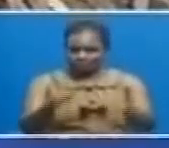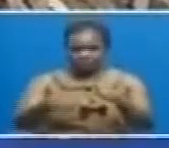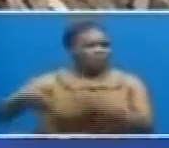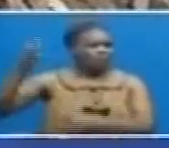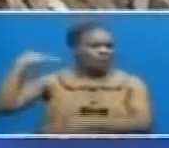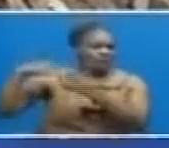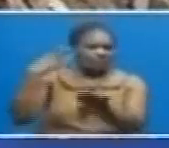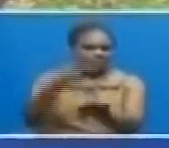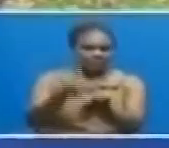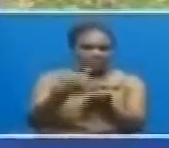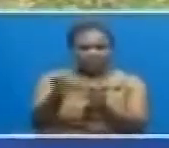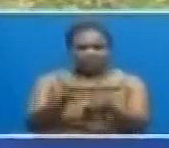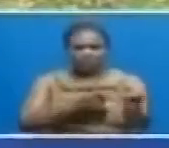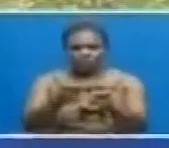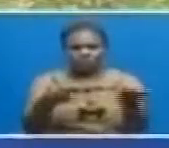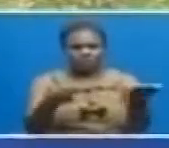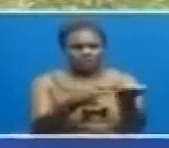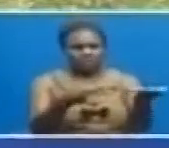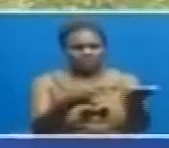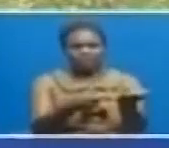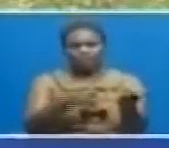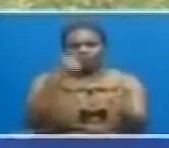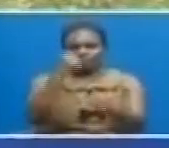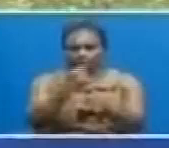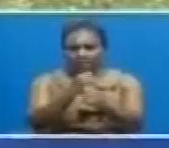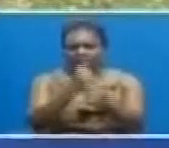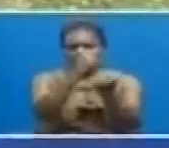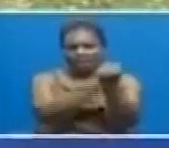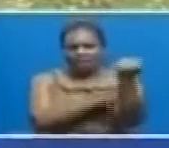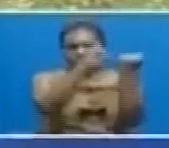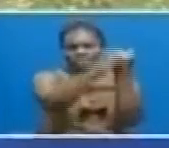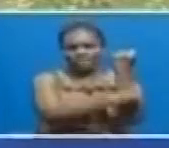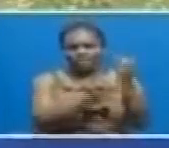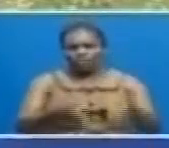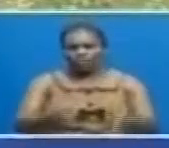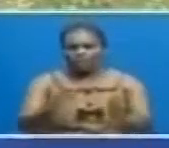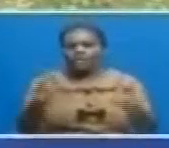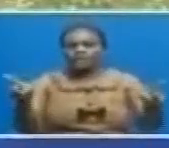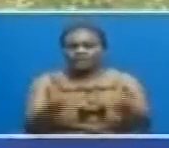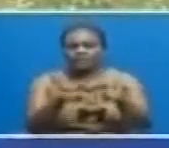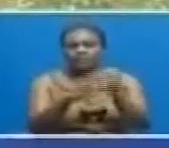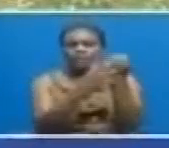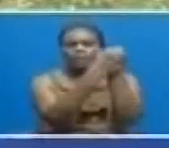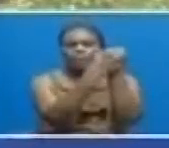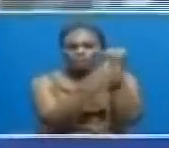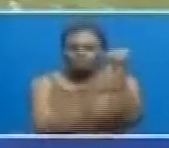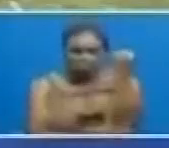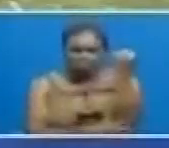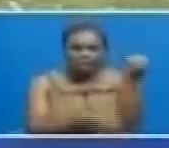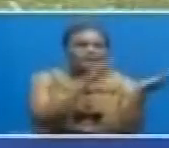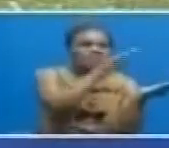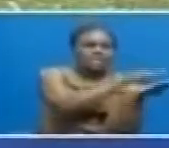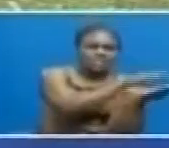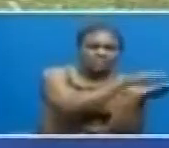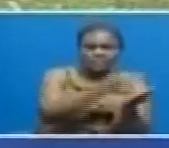to financial, managerial and technical constraints in harvesting techniques, as well as a poor storage and cooling facilities.